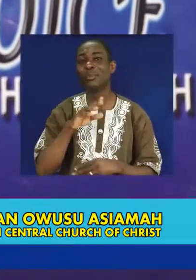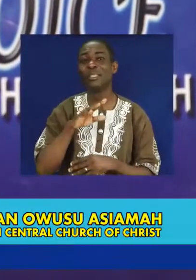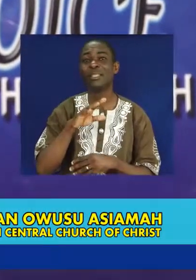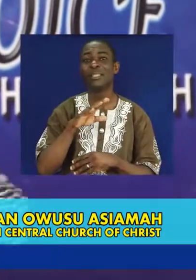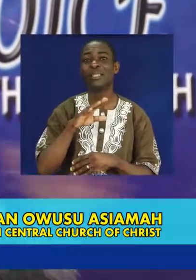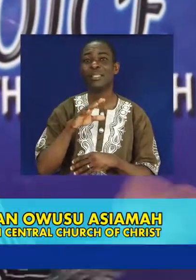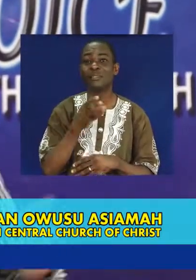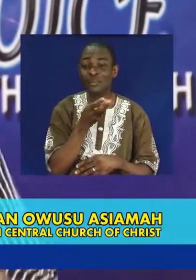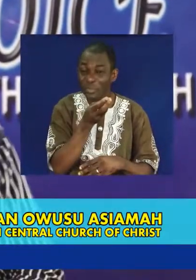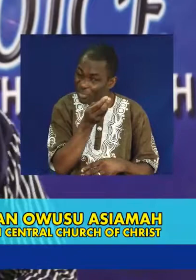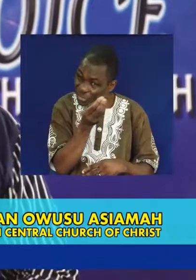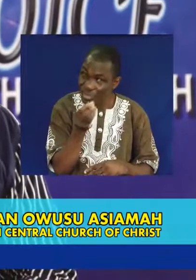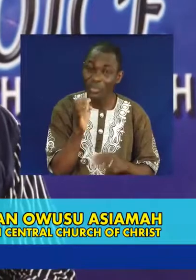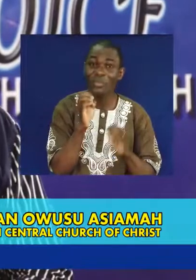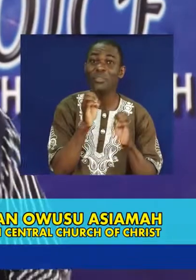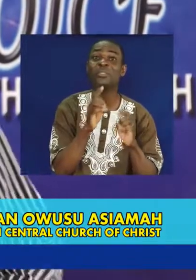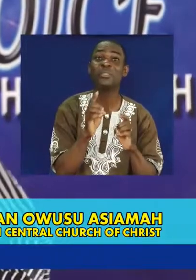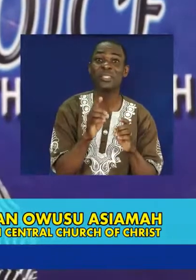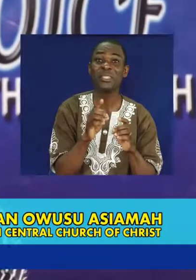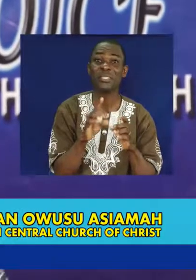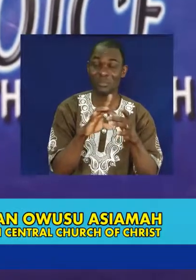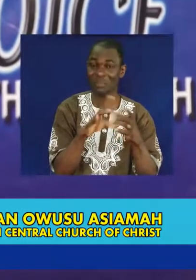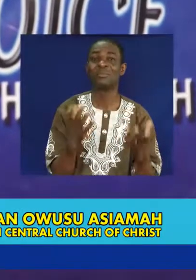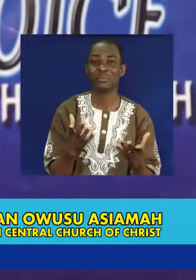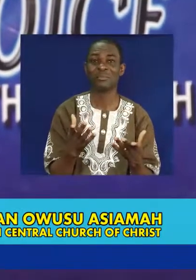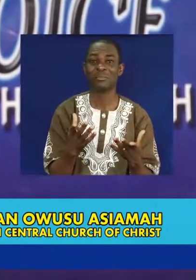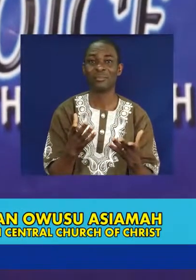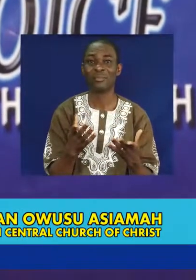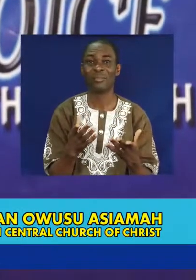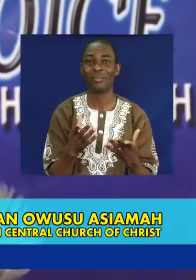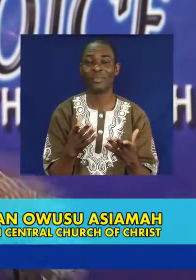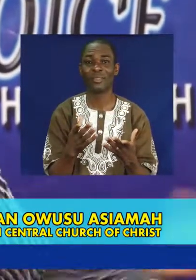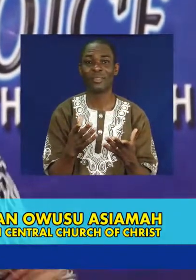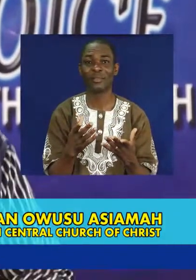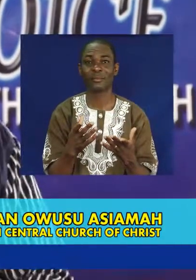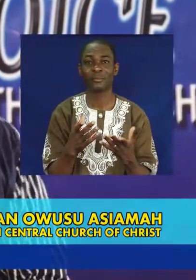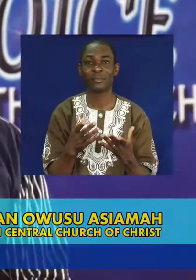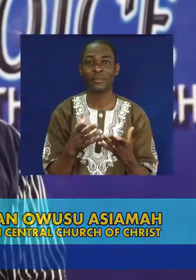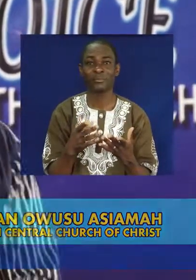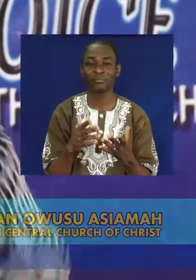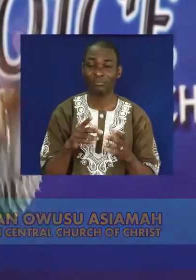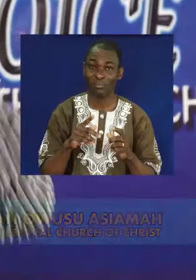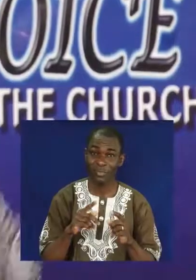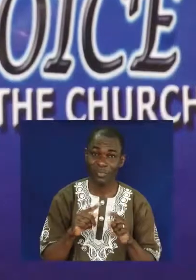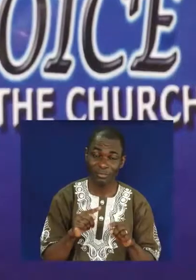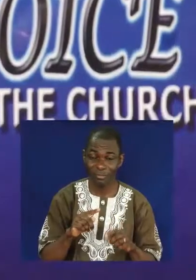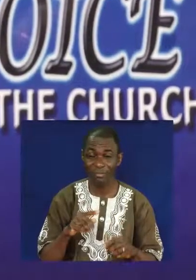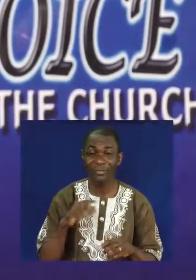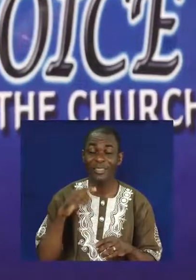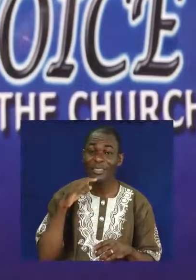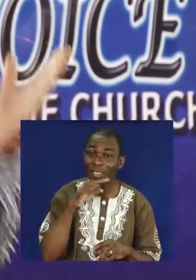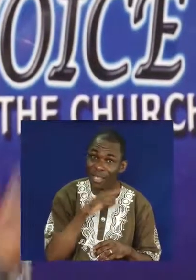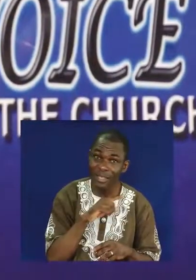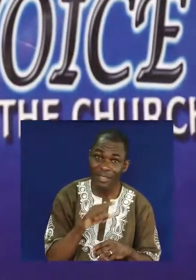Hawa so na Hawa apreto Adam so NDC as MPP for na ye oyee MPP see NDC for no year, near Tietre, near